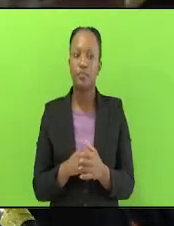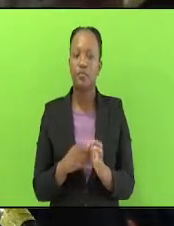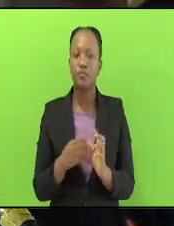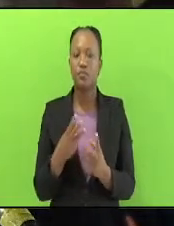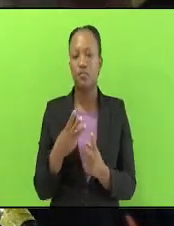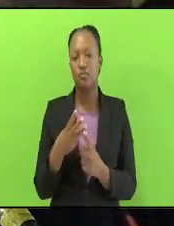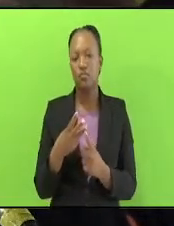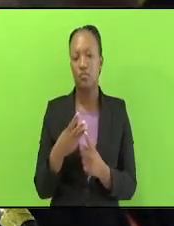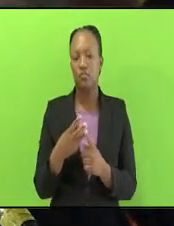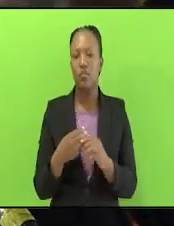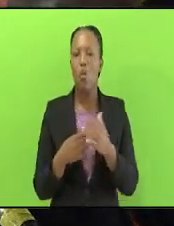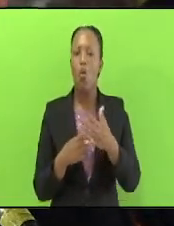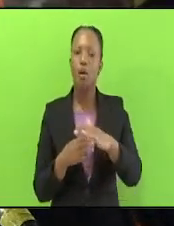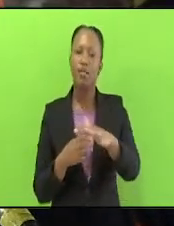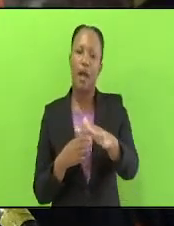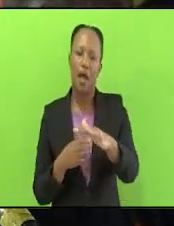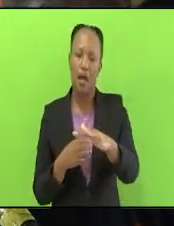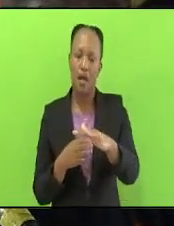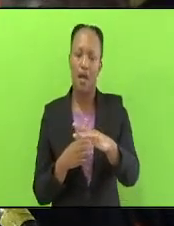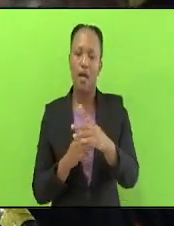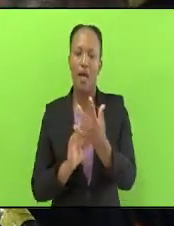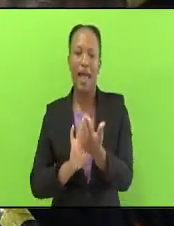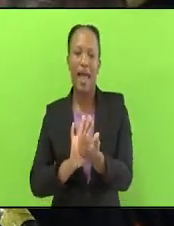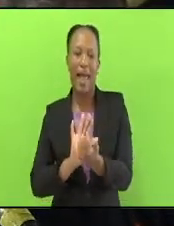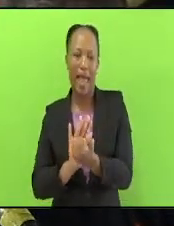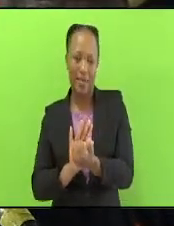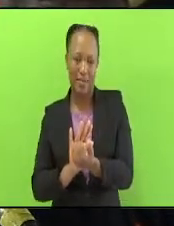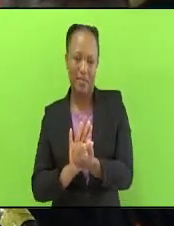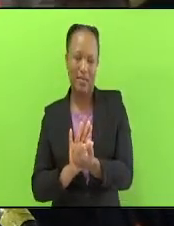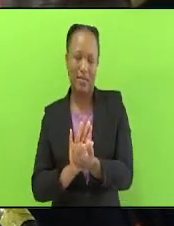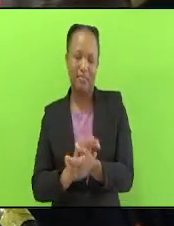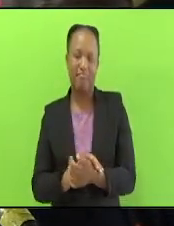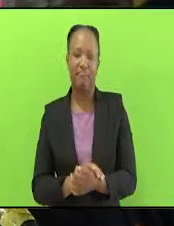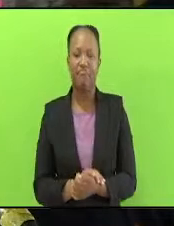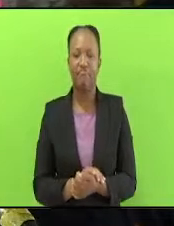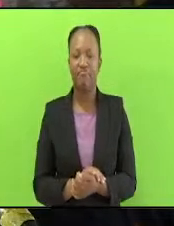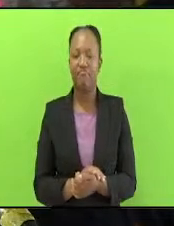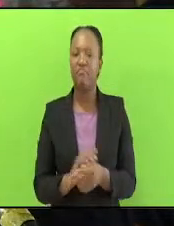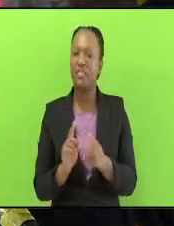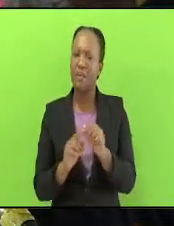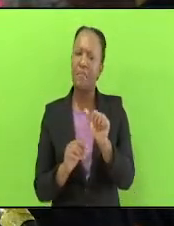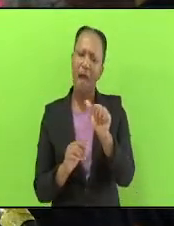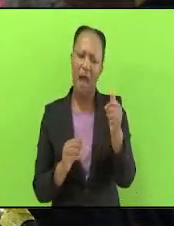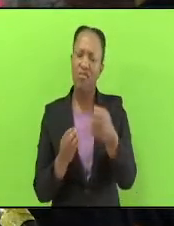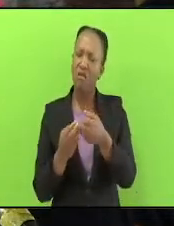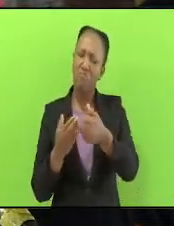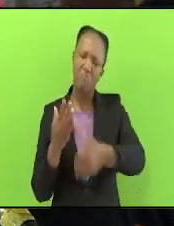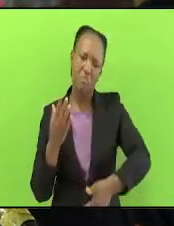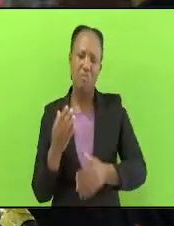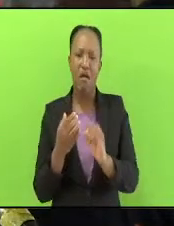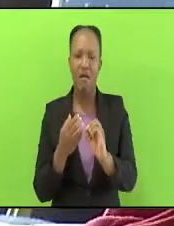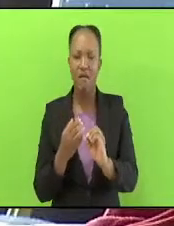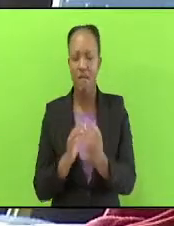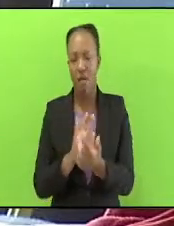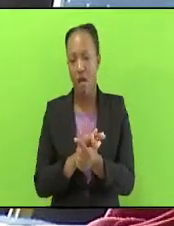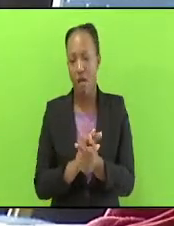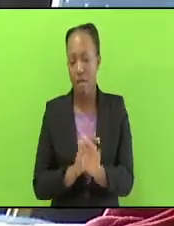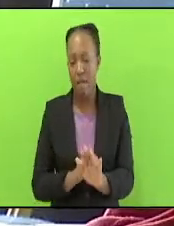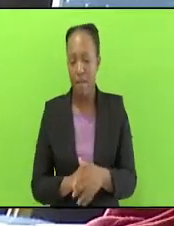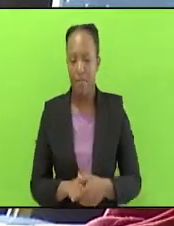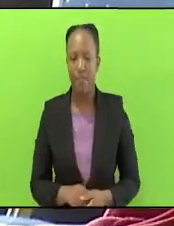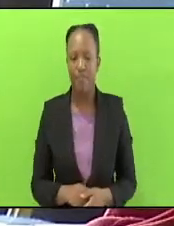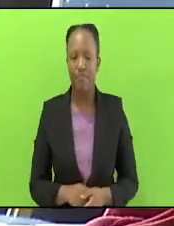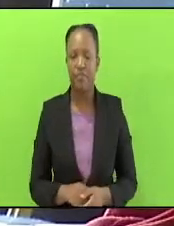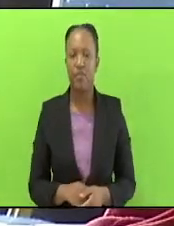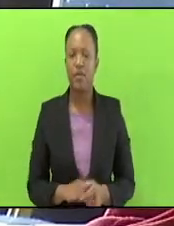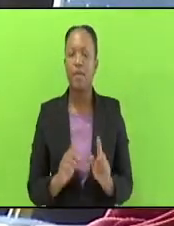We've got the Water Act. Re na le molao o amanang le metsi. And a number of others. Le e mengwe gape e mentsi ya melao. But